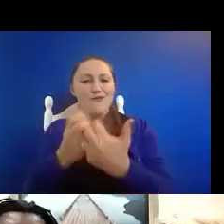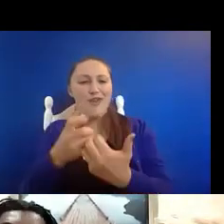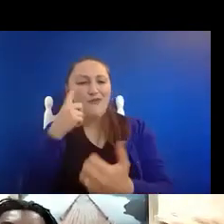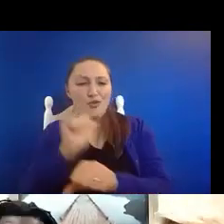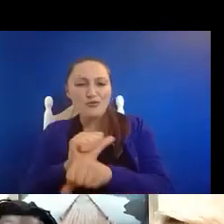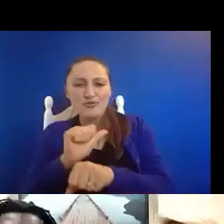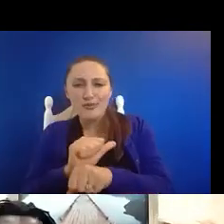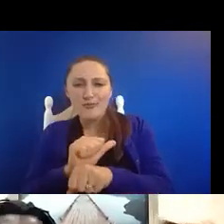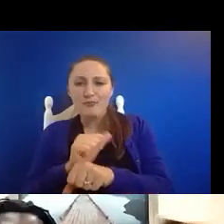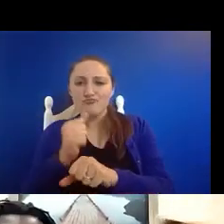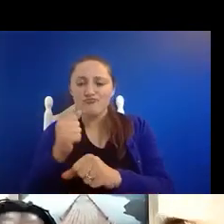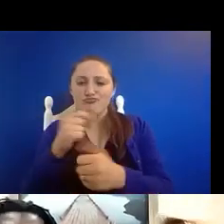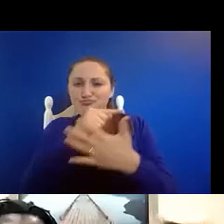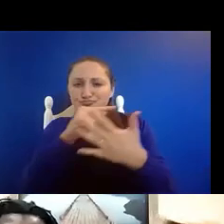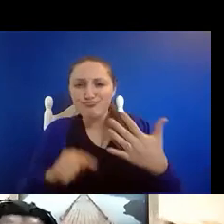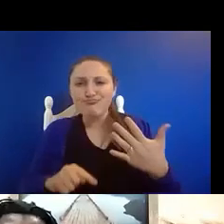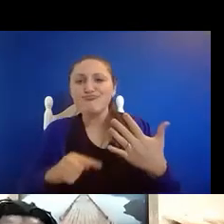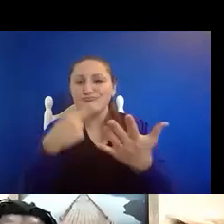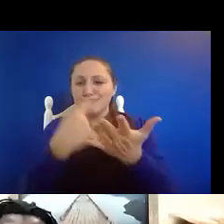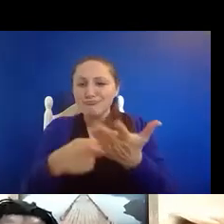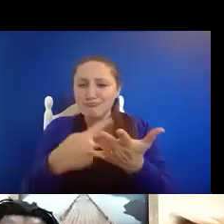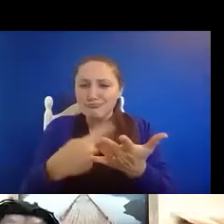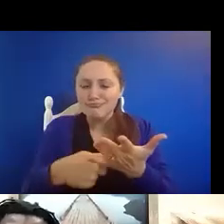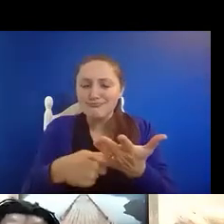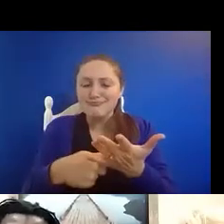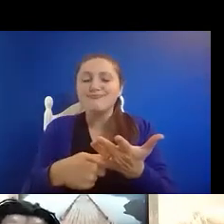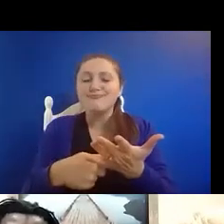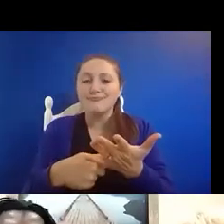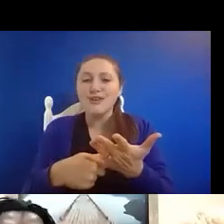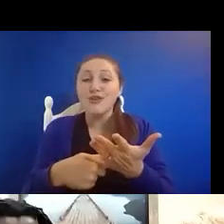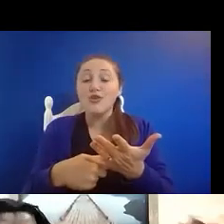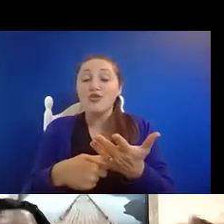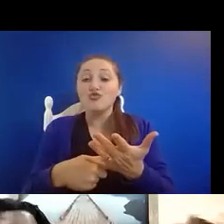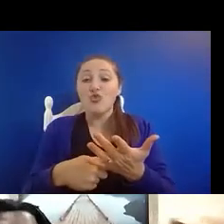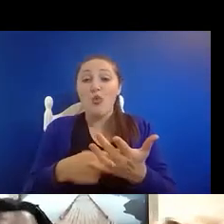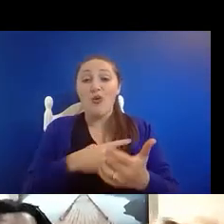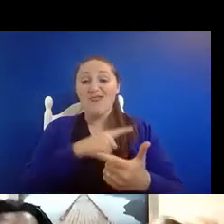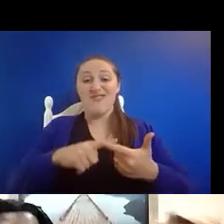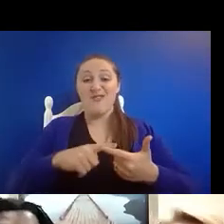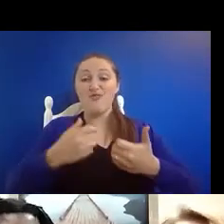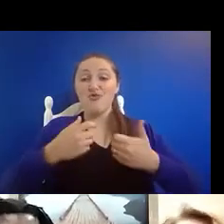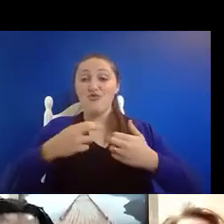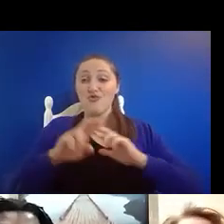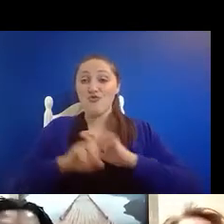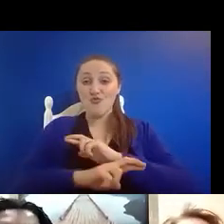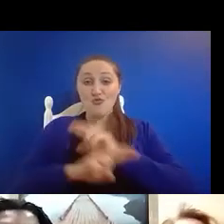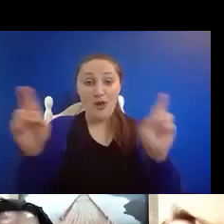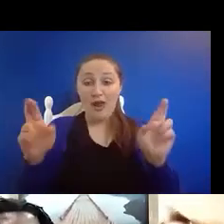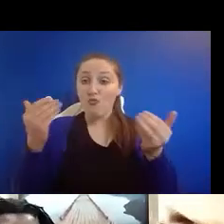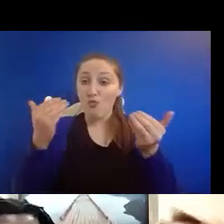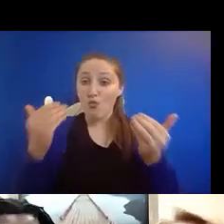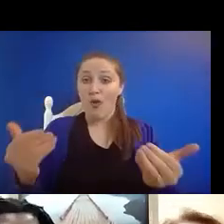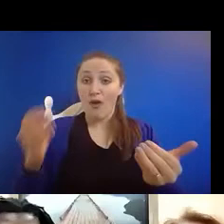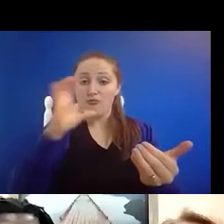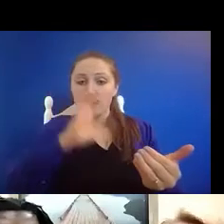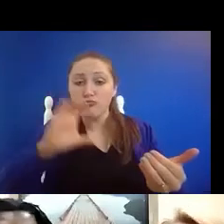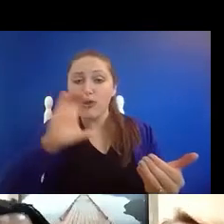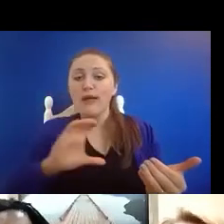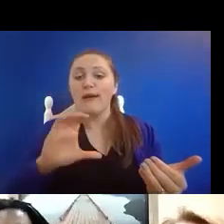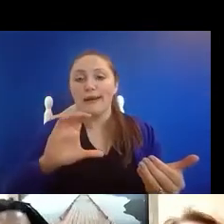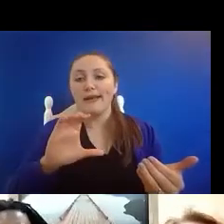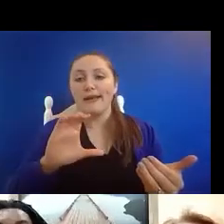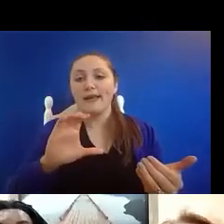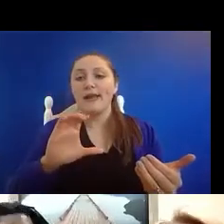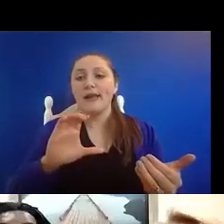those things, so that when we were ready, when he felt he was ready, it was